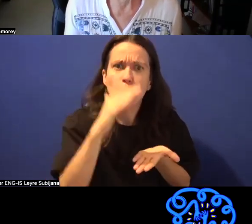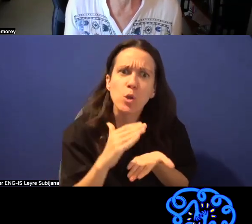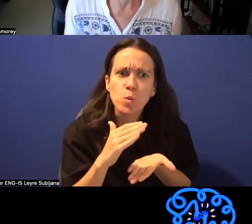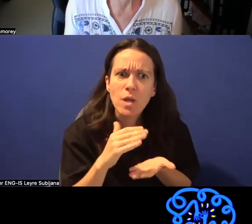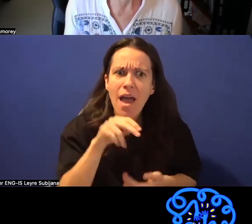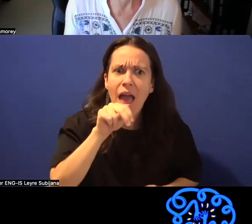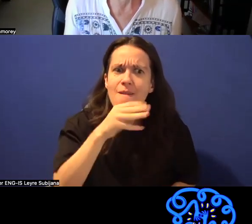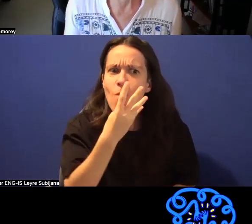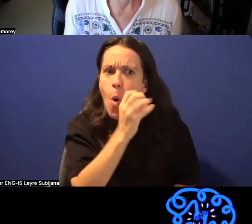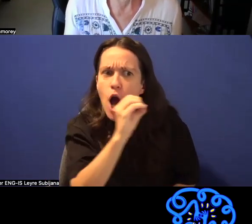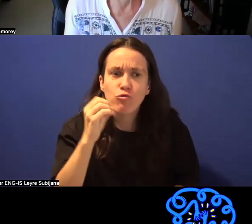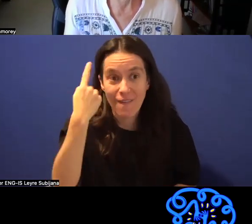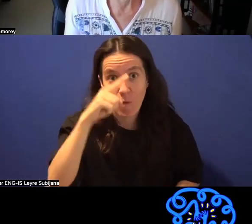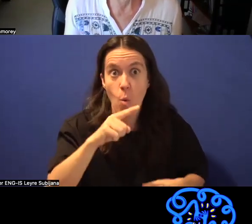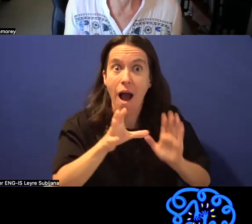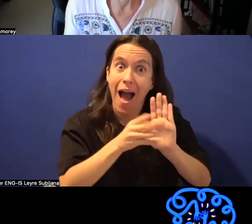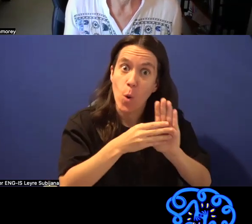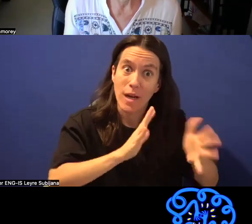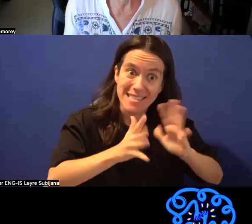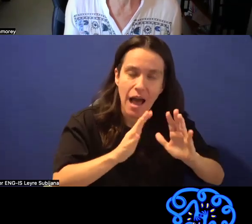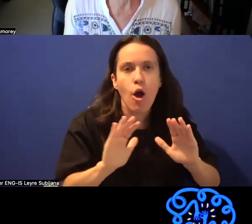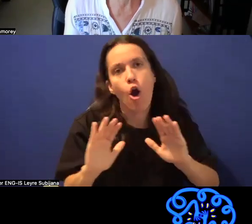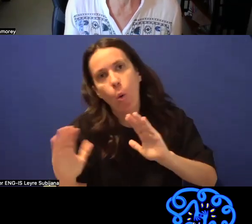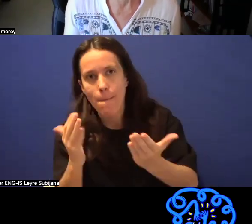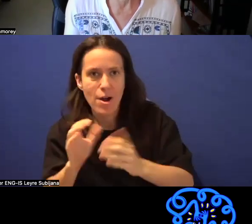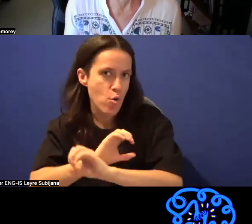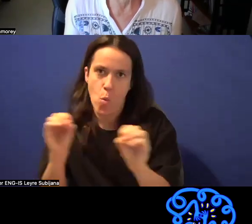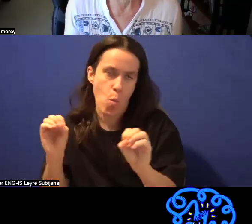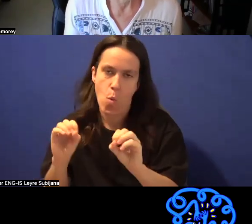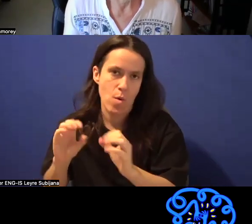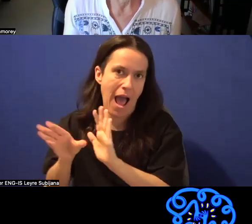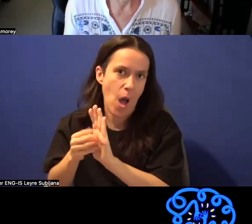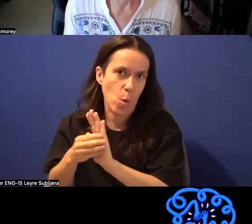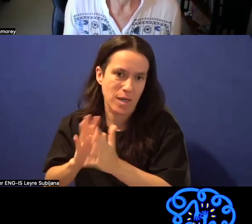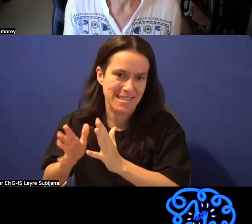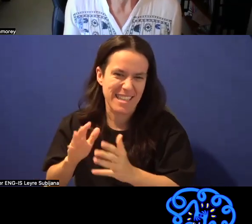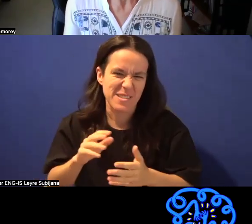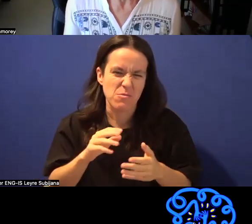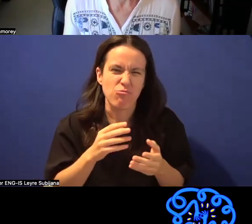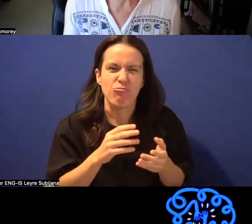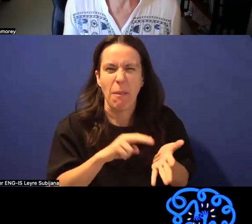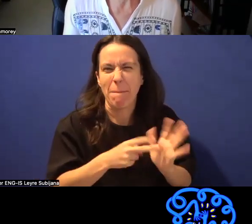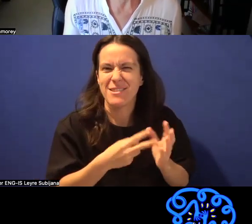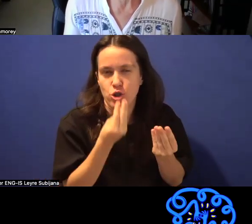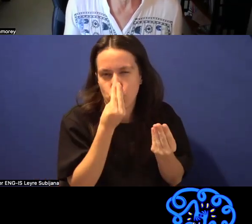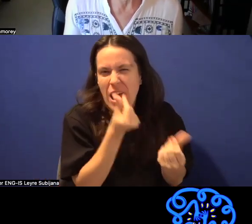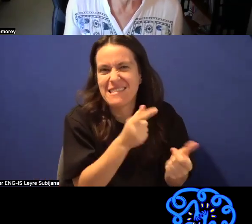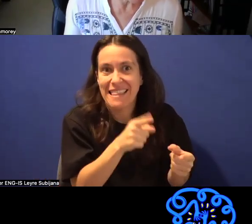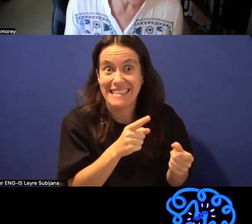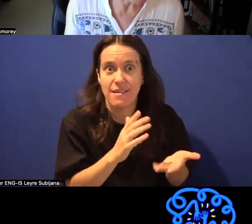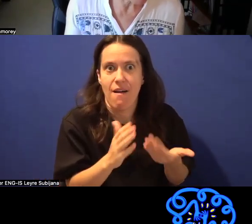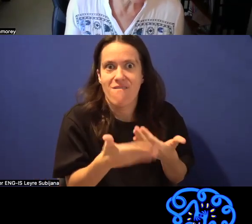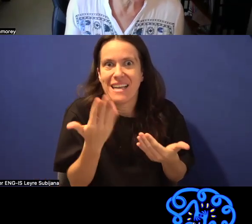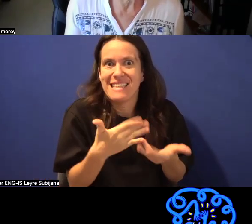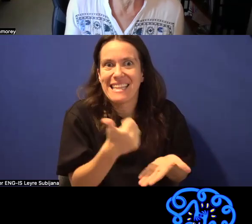the iconic signs compared to the non-iconic signs, suggesting facilitation. And this is